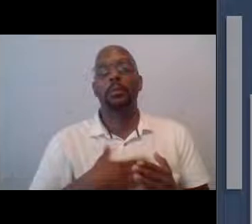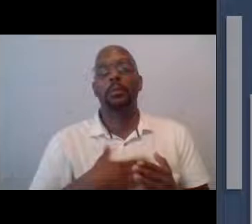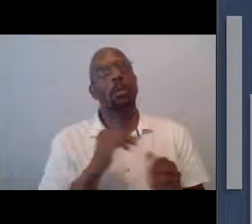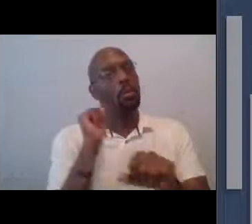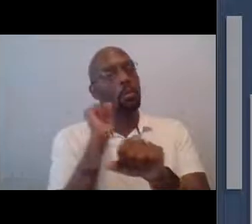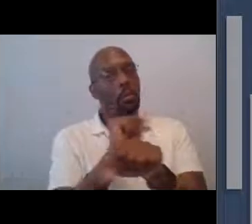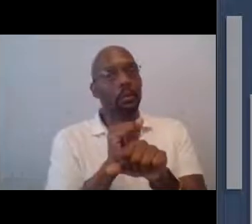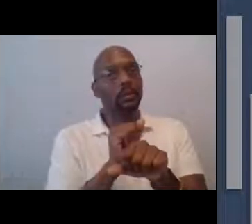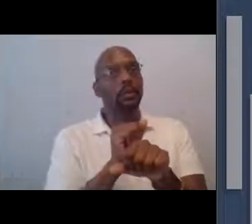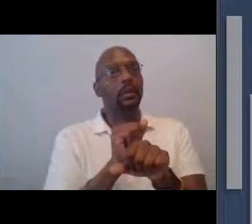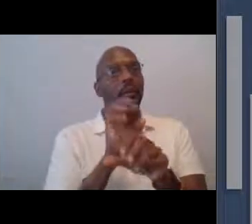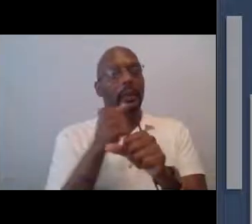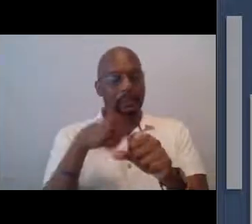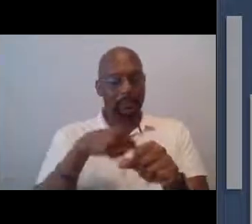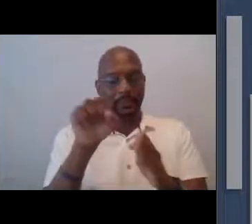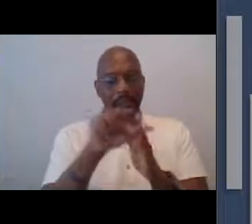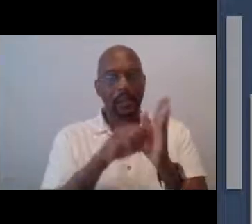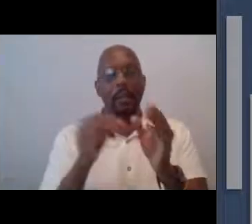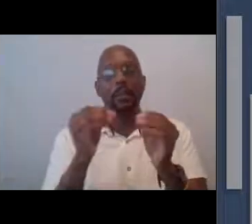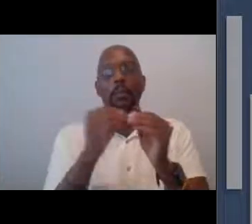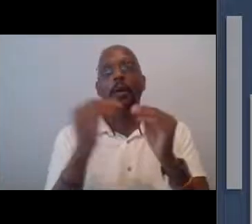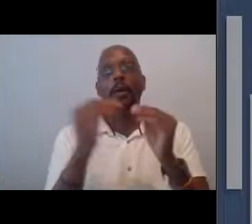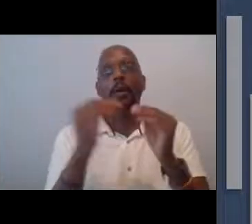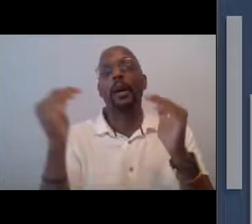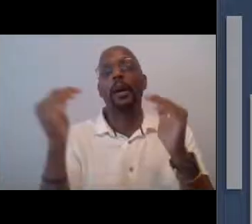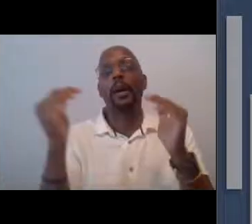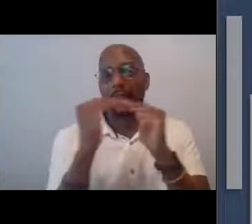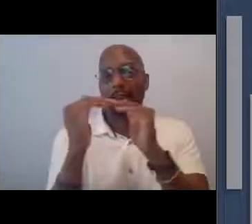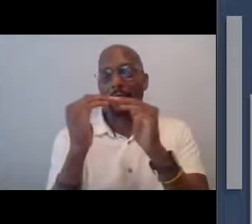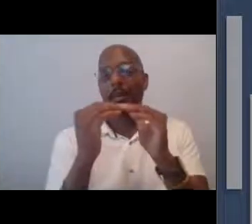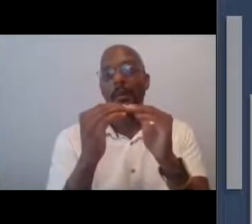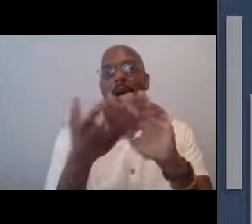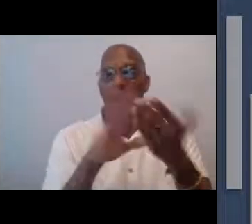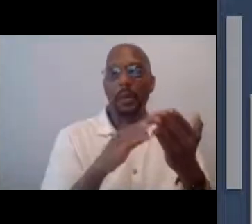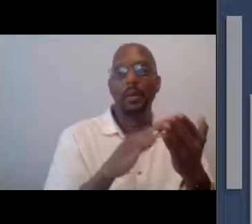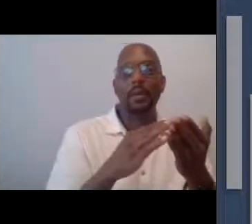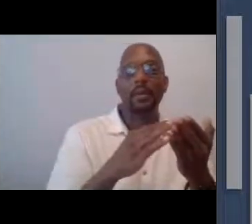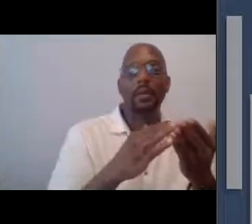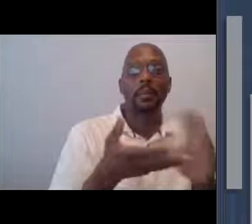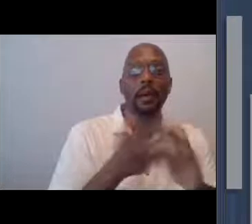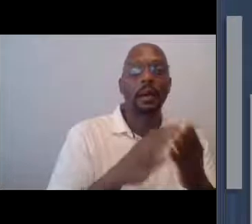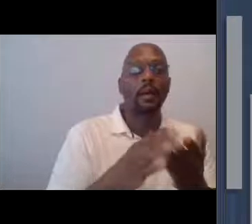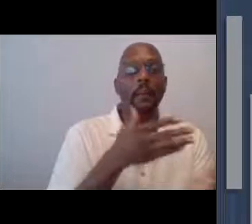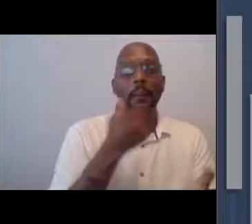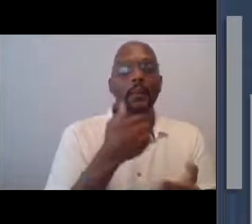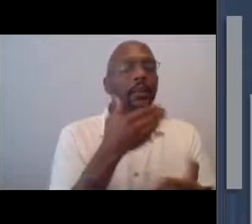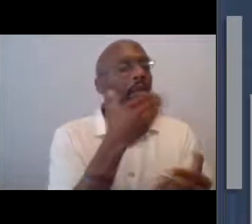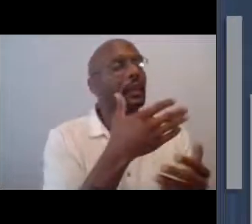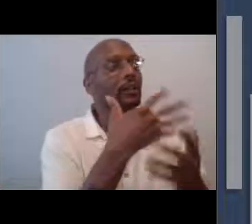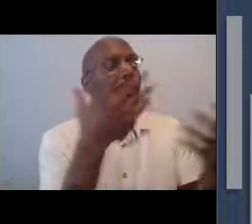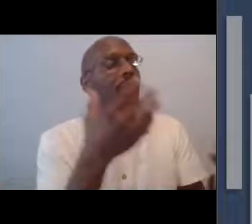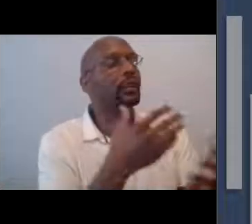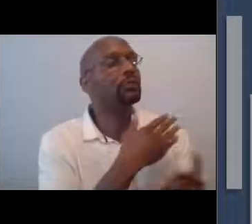more equal, make our communities better, and you've always been there, so I appreciate you. Thank you.